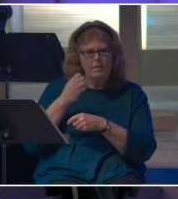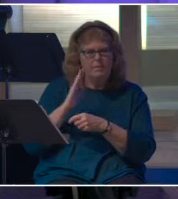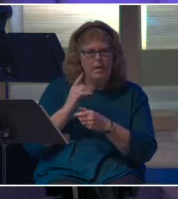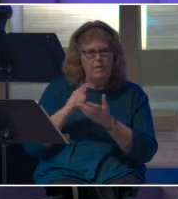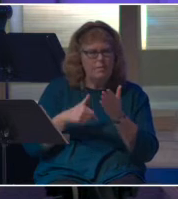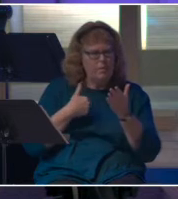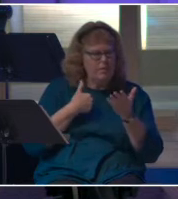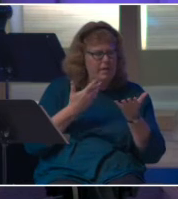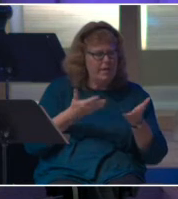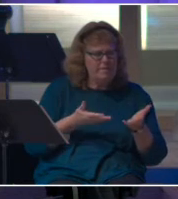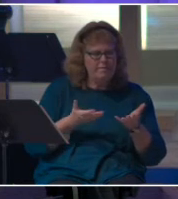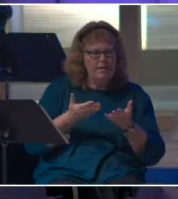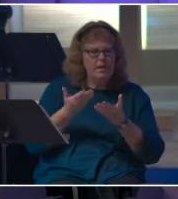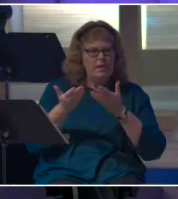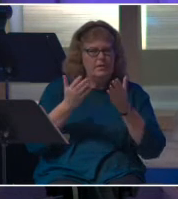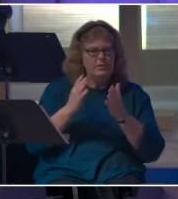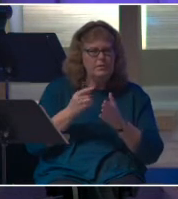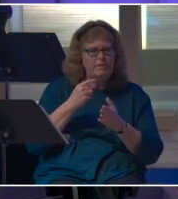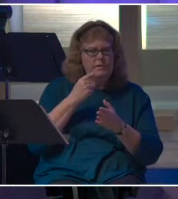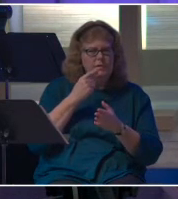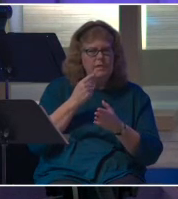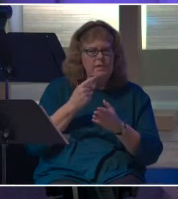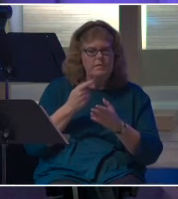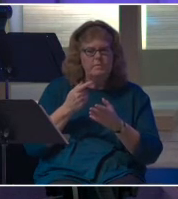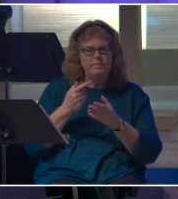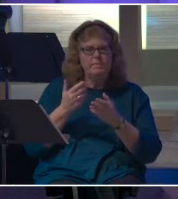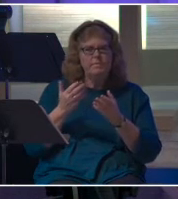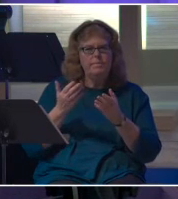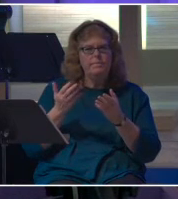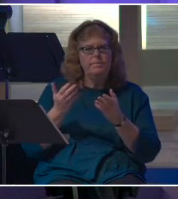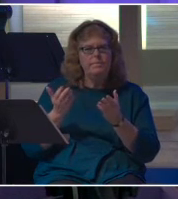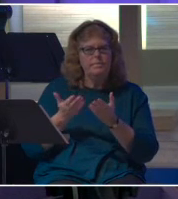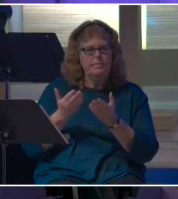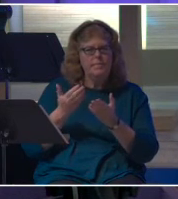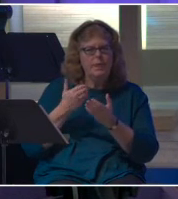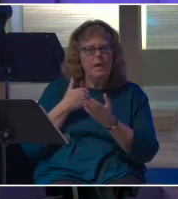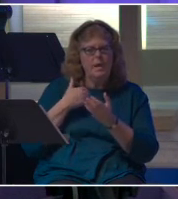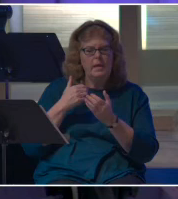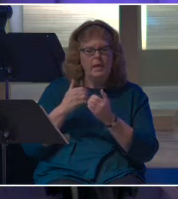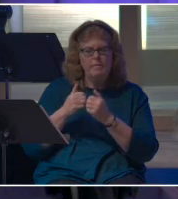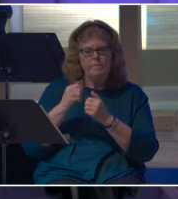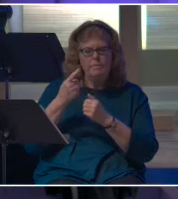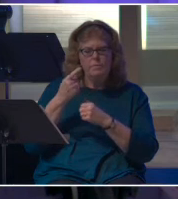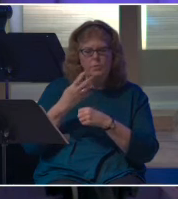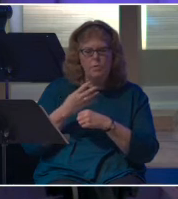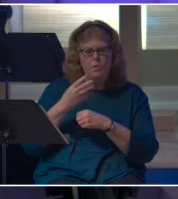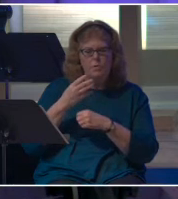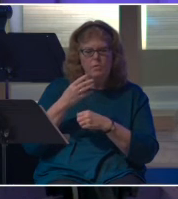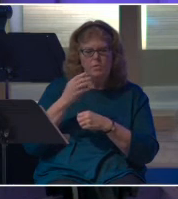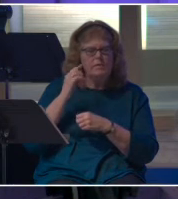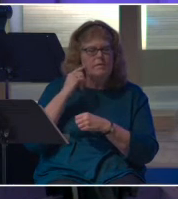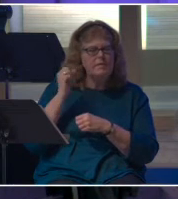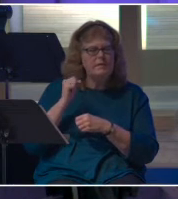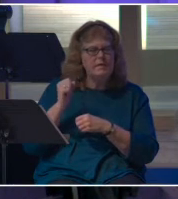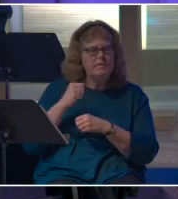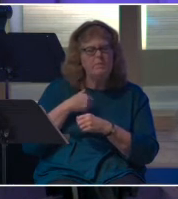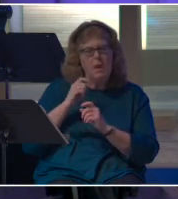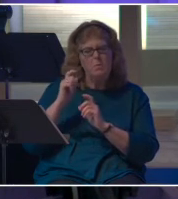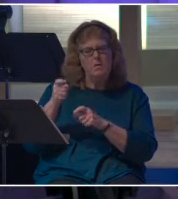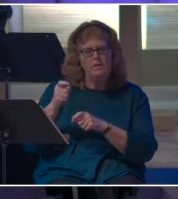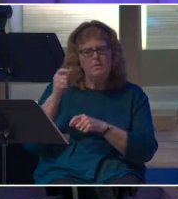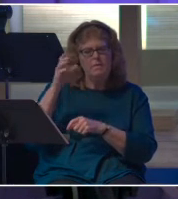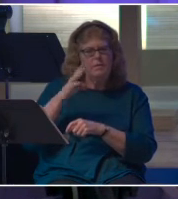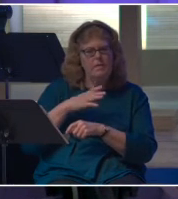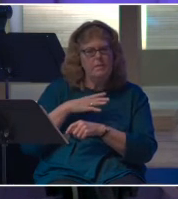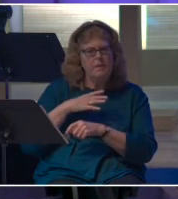have?" And the servant answered Saul again, "Here, I have with me a quarter of a shekel of silver, and I will give it to the man of God to